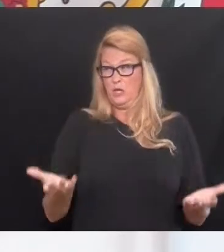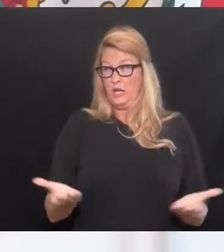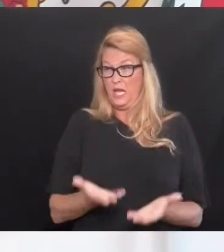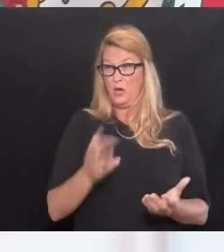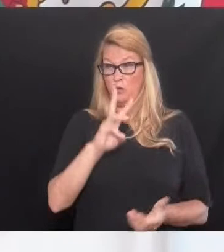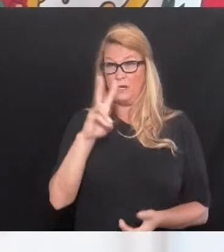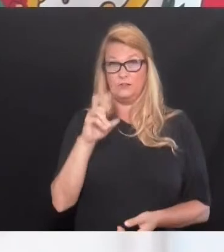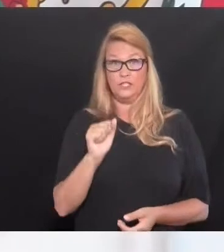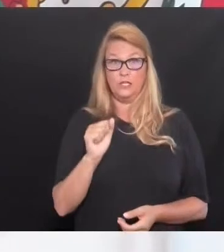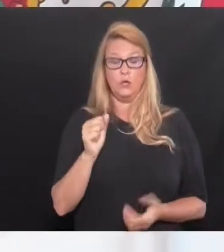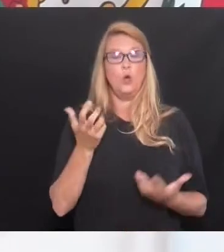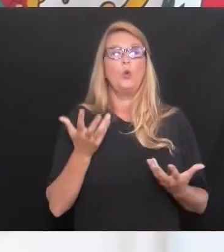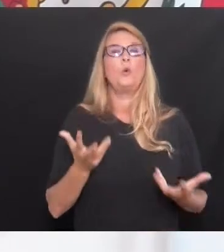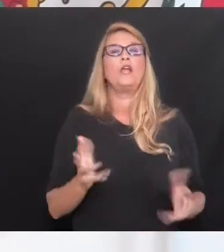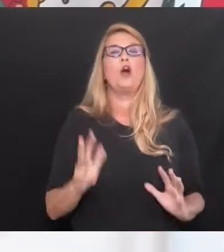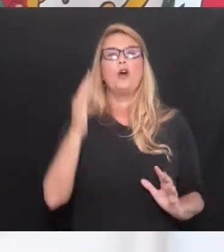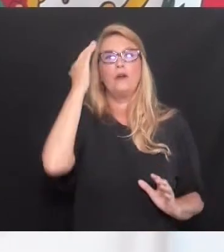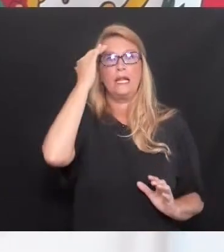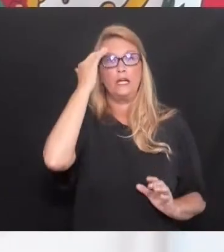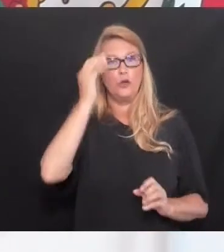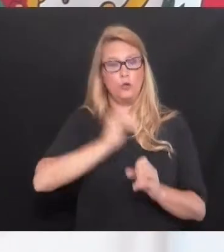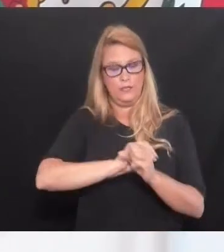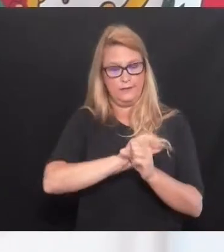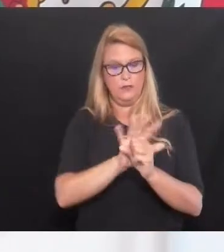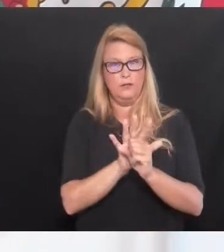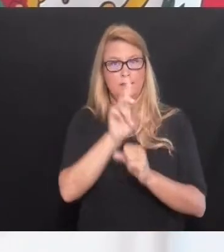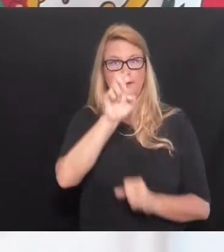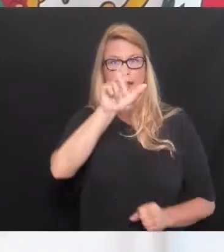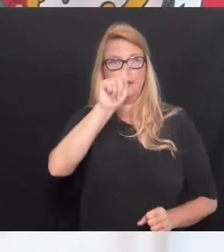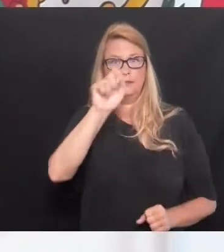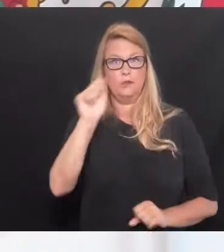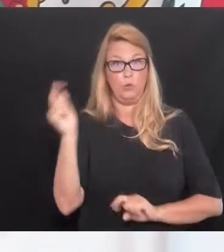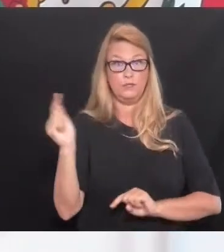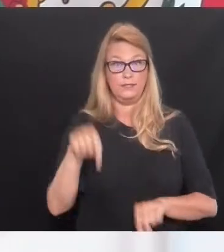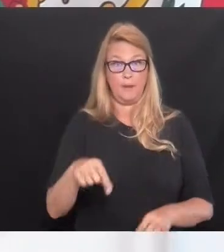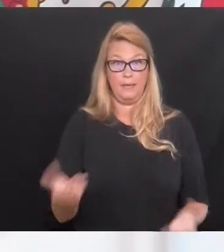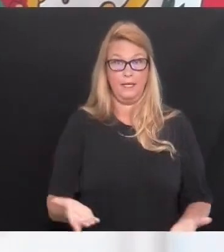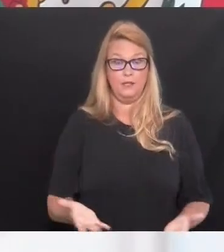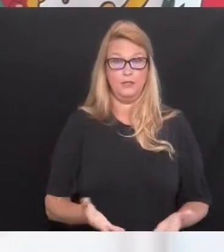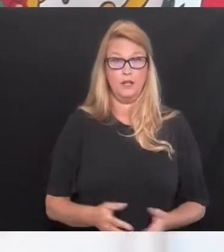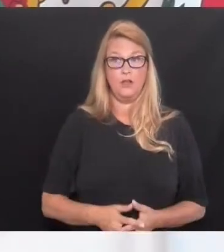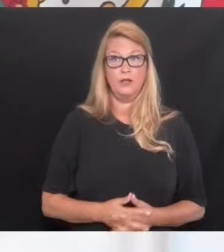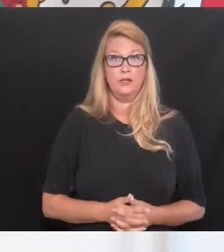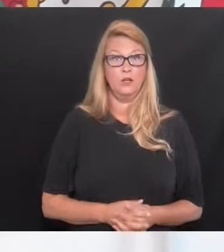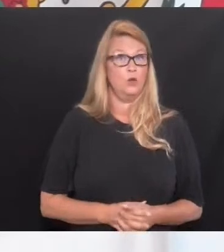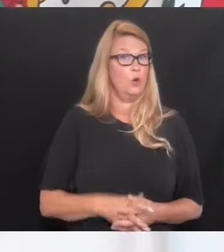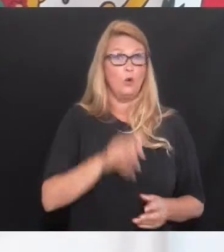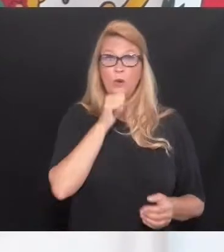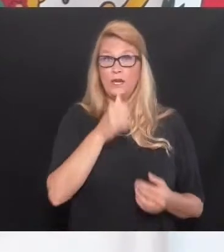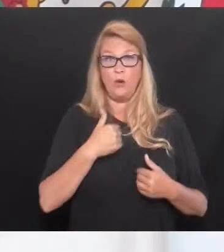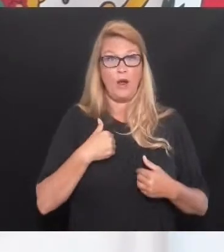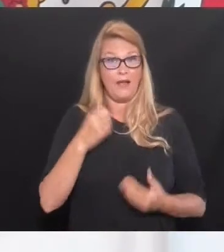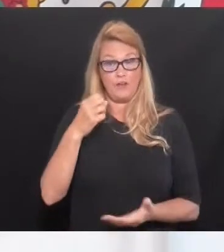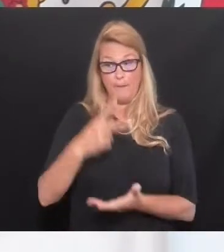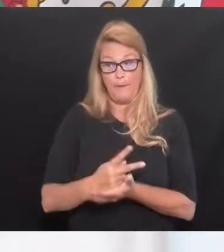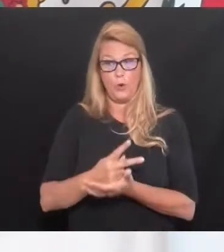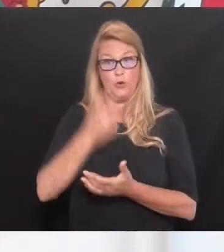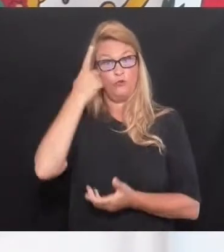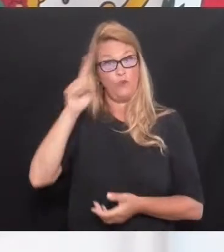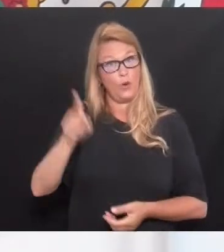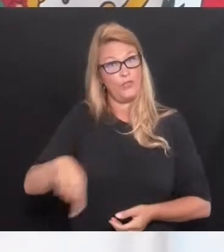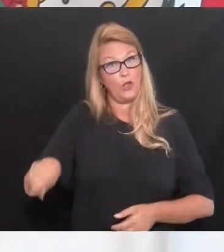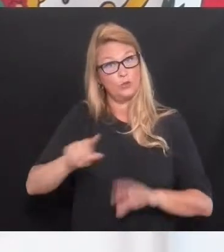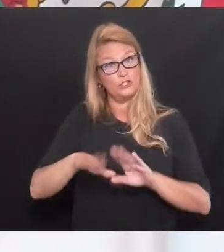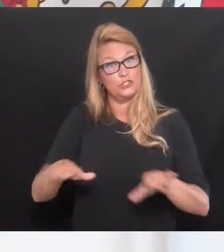knew it was coming, didn't we? I mean, really and truly, those kids, we don't have the vaccines approved for those kids to